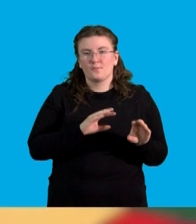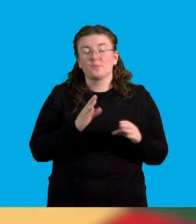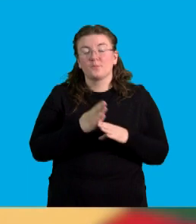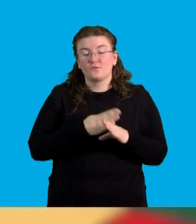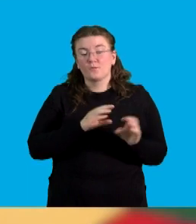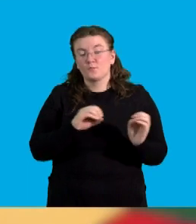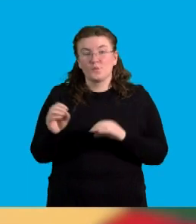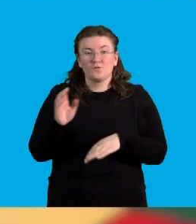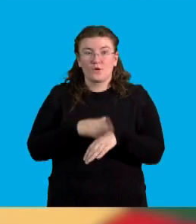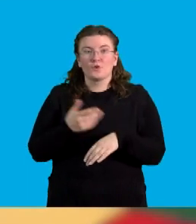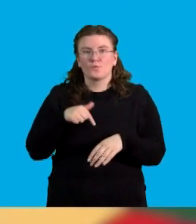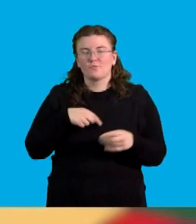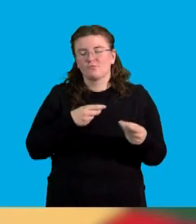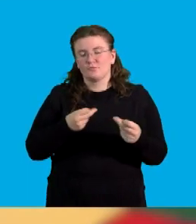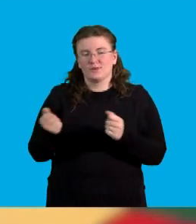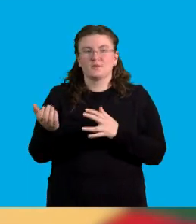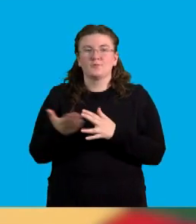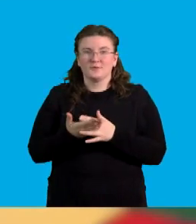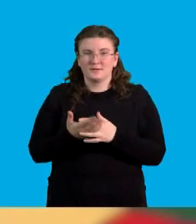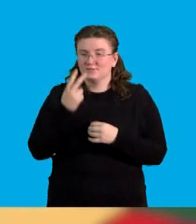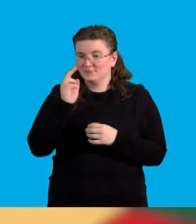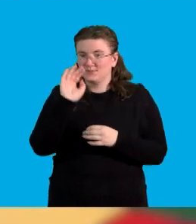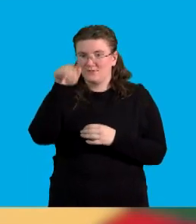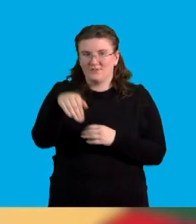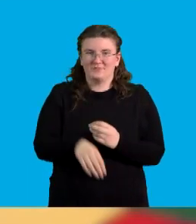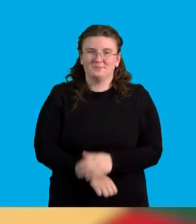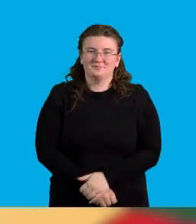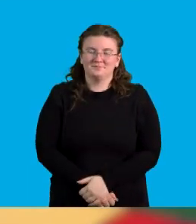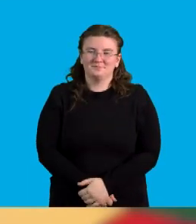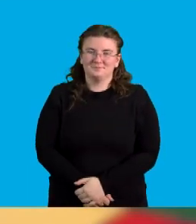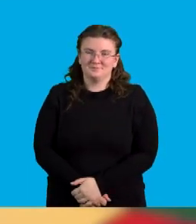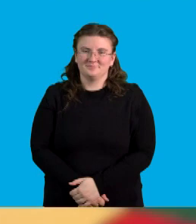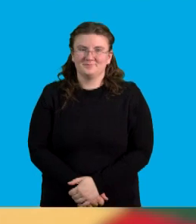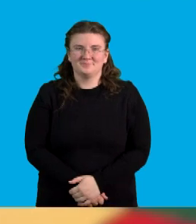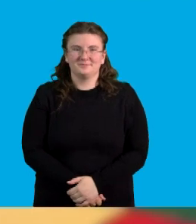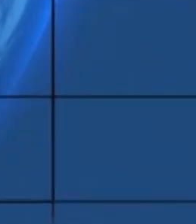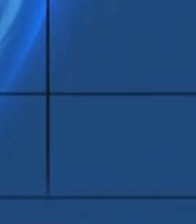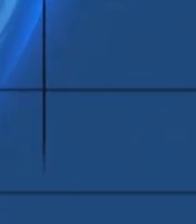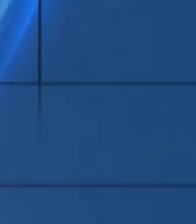now move on to the next part, we're just going to quickly go for a short break and I will see you just after this.